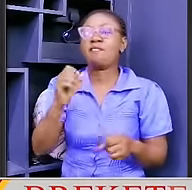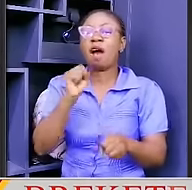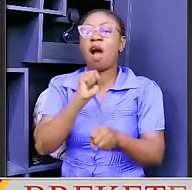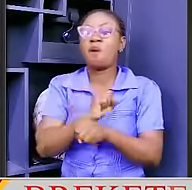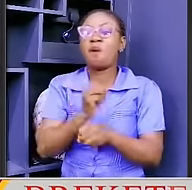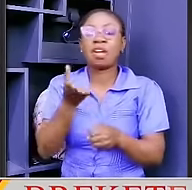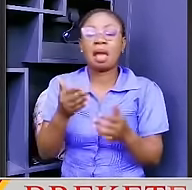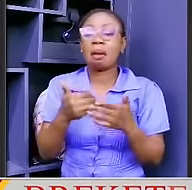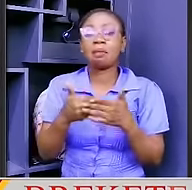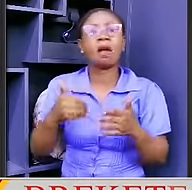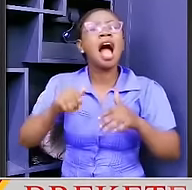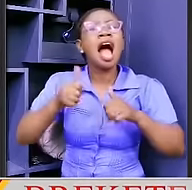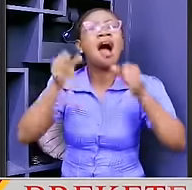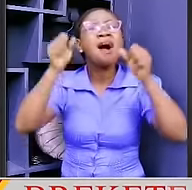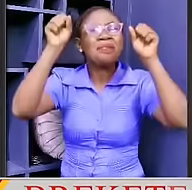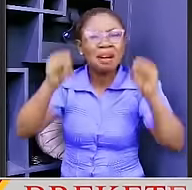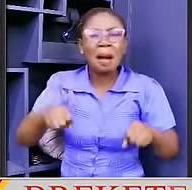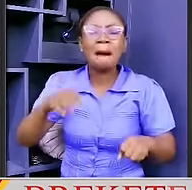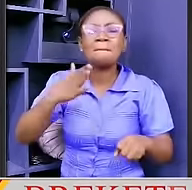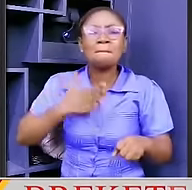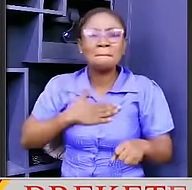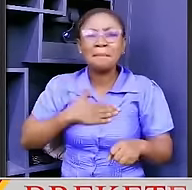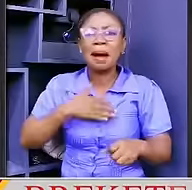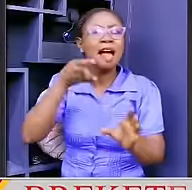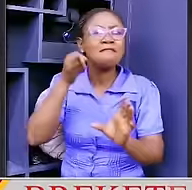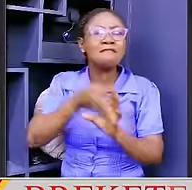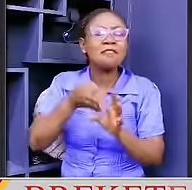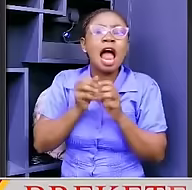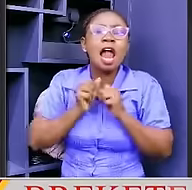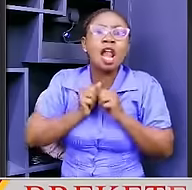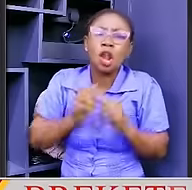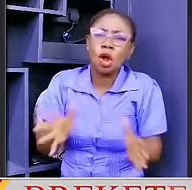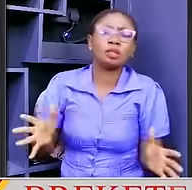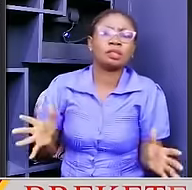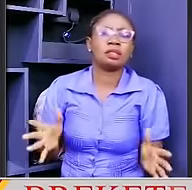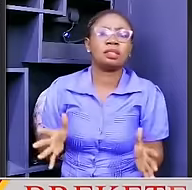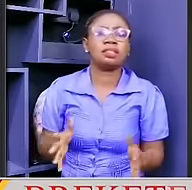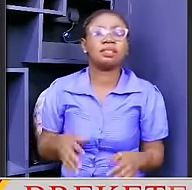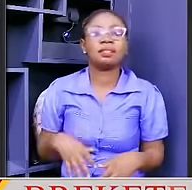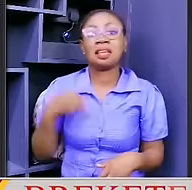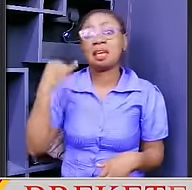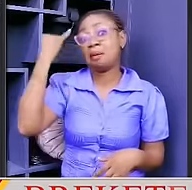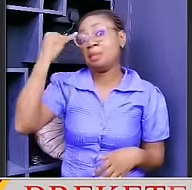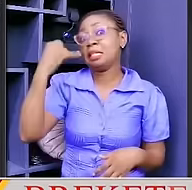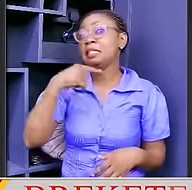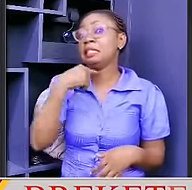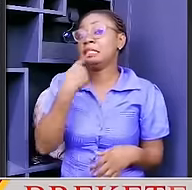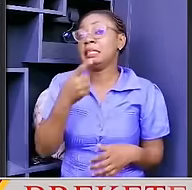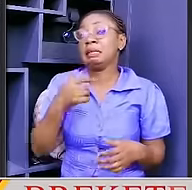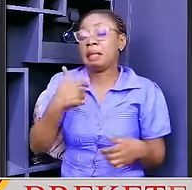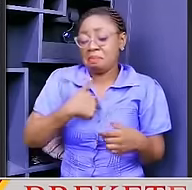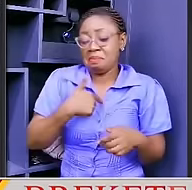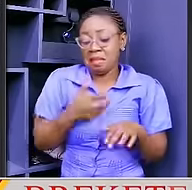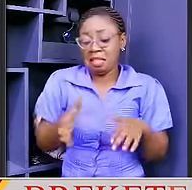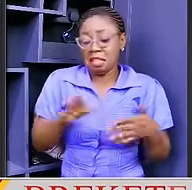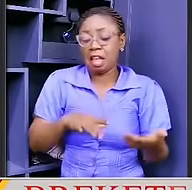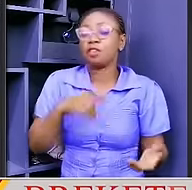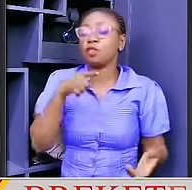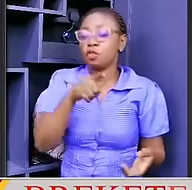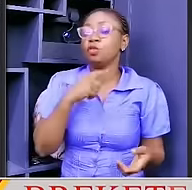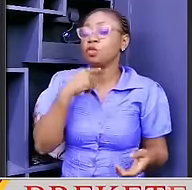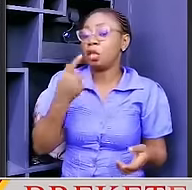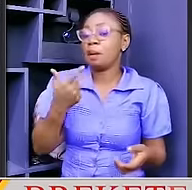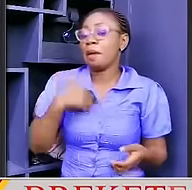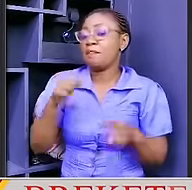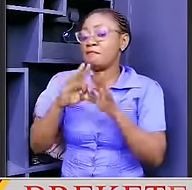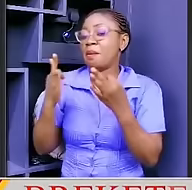file loss? If to say, now me die. You tell my family, say my fire